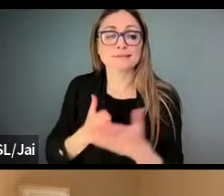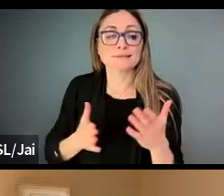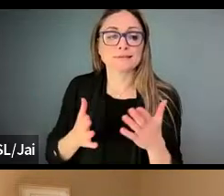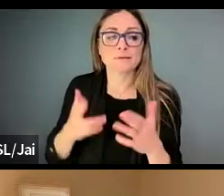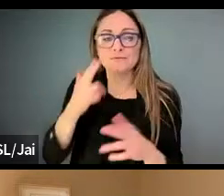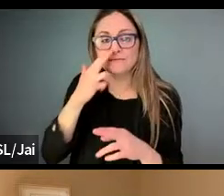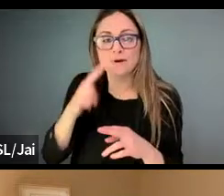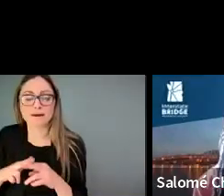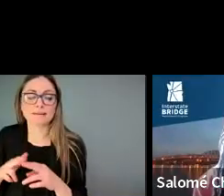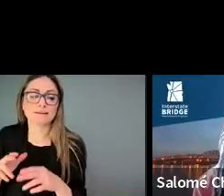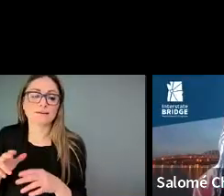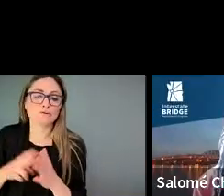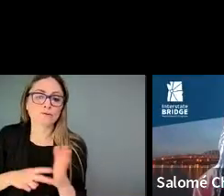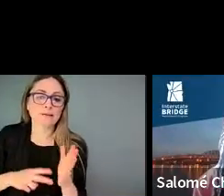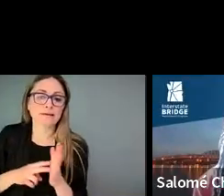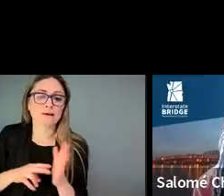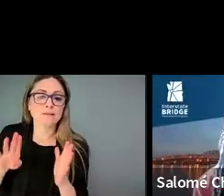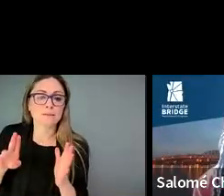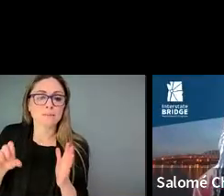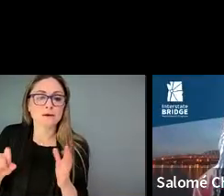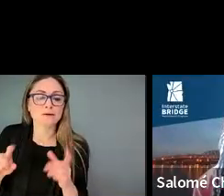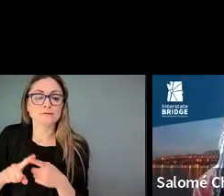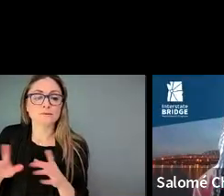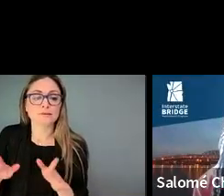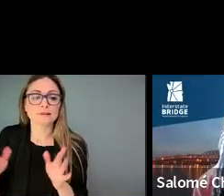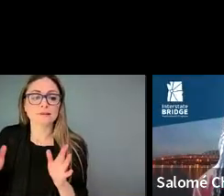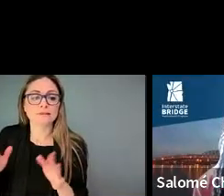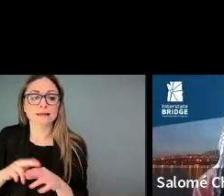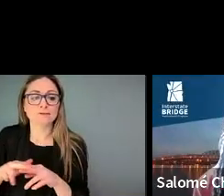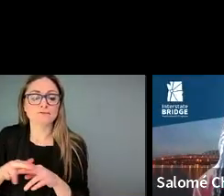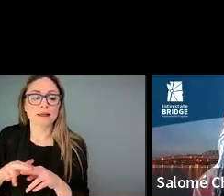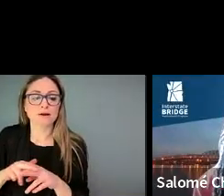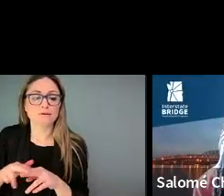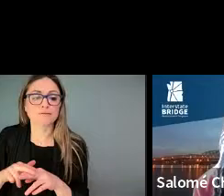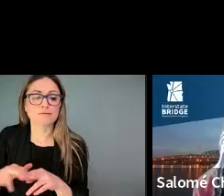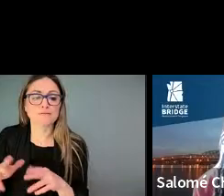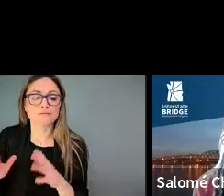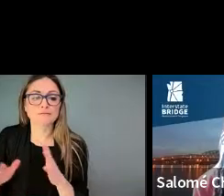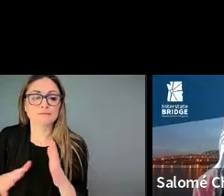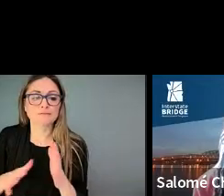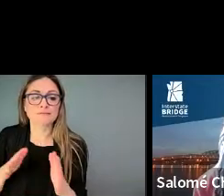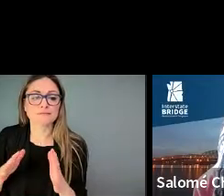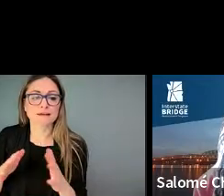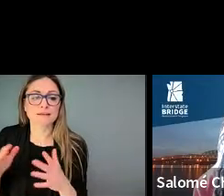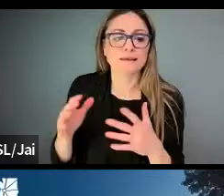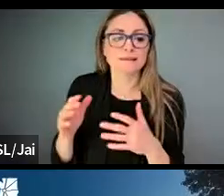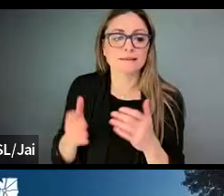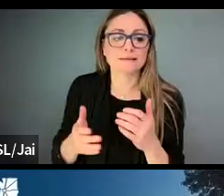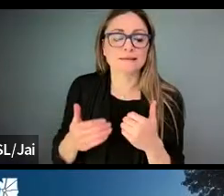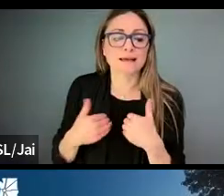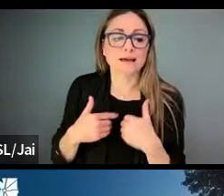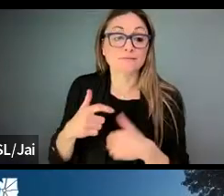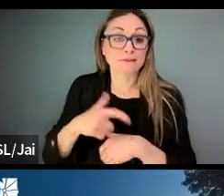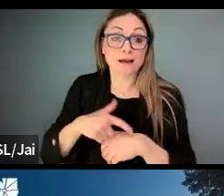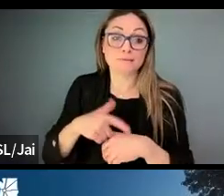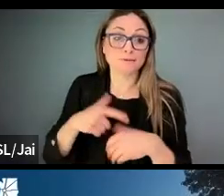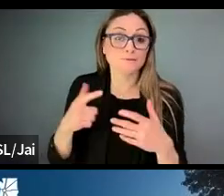reading on the bus or reading on the light rail and factor in time to pause and stop.